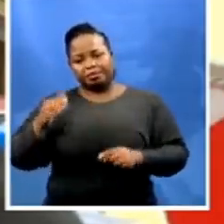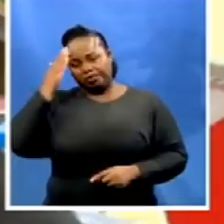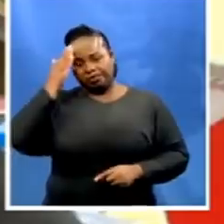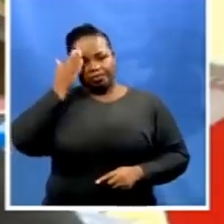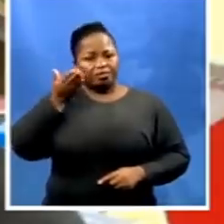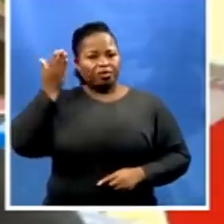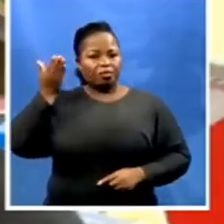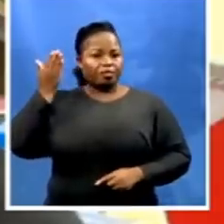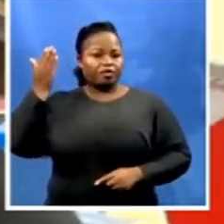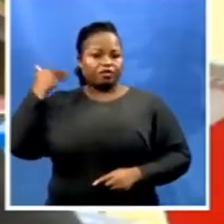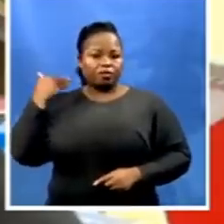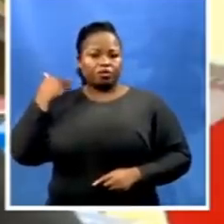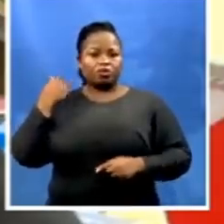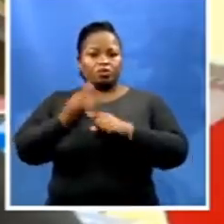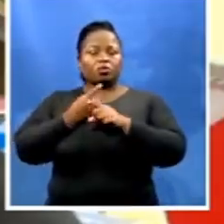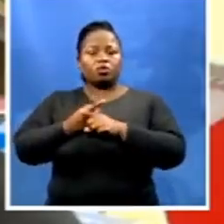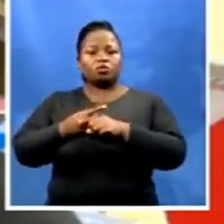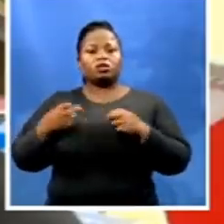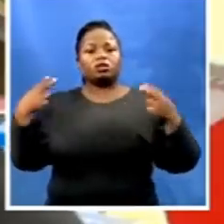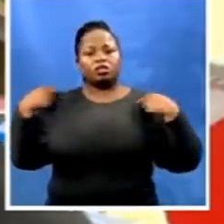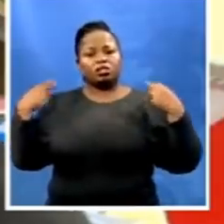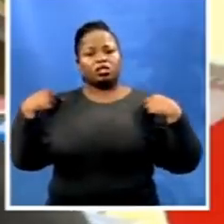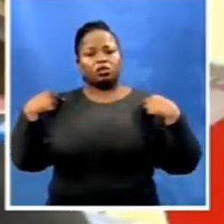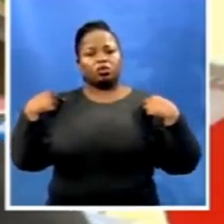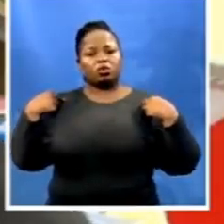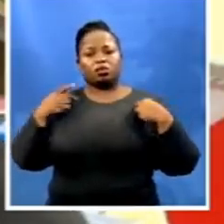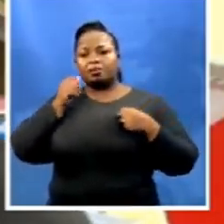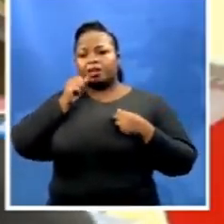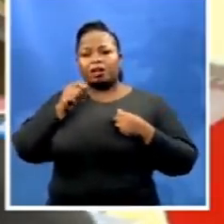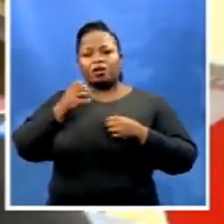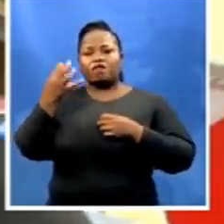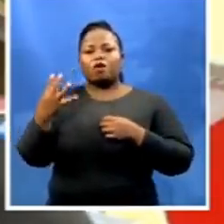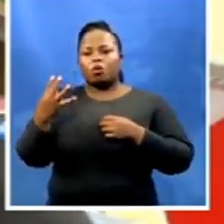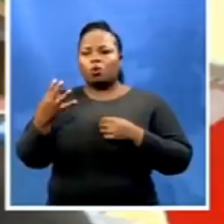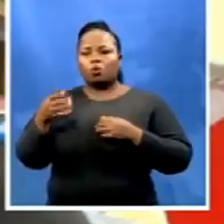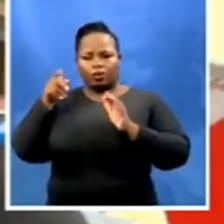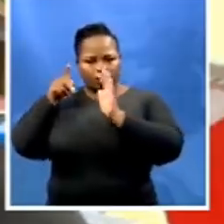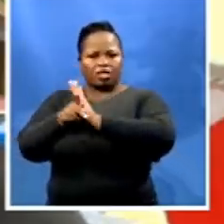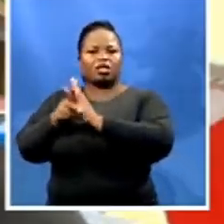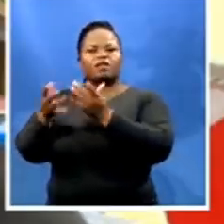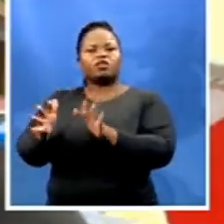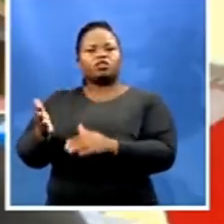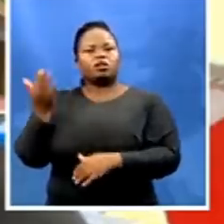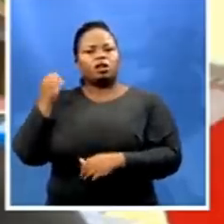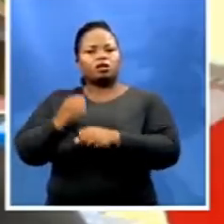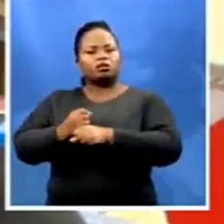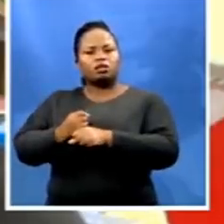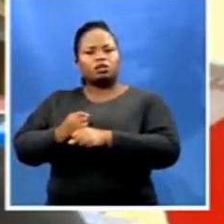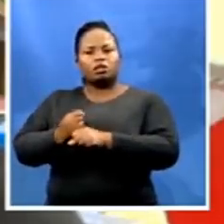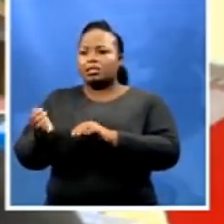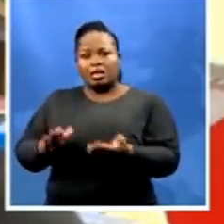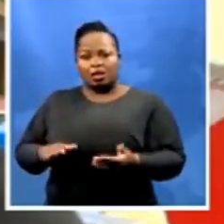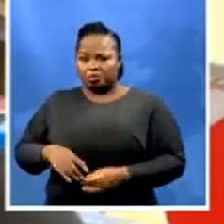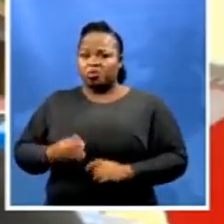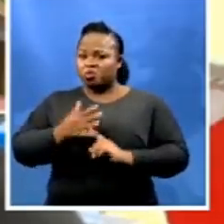guards. 4 of them were killed in last year. Now, it shows the arrogance of these criminals to say they will do